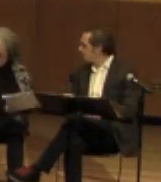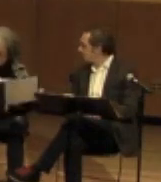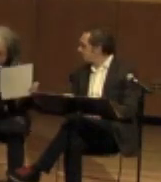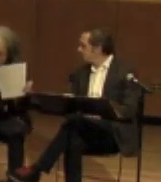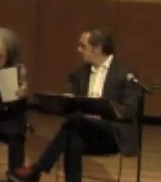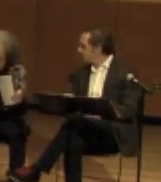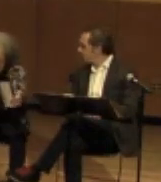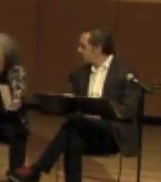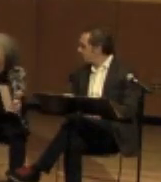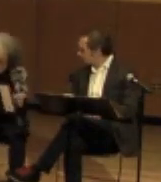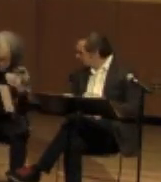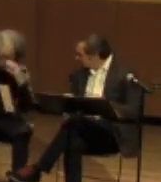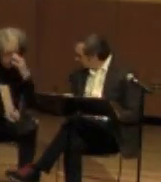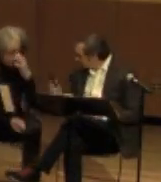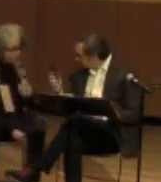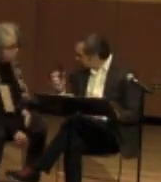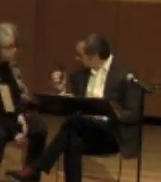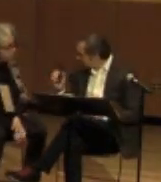e